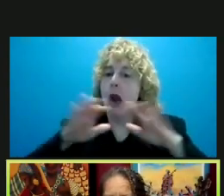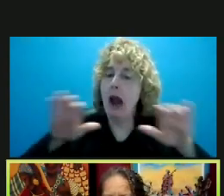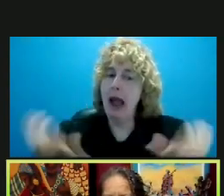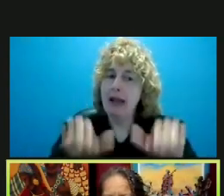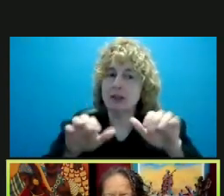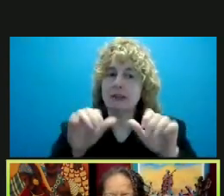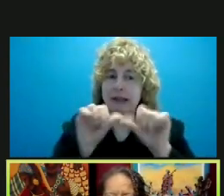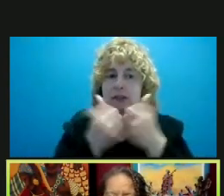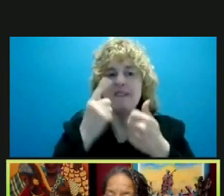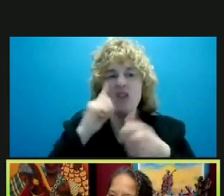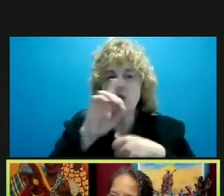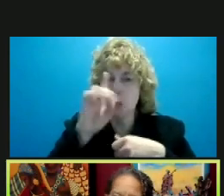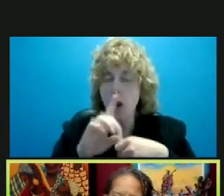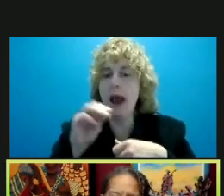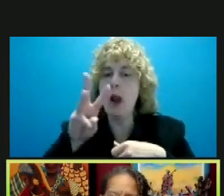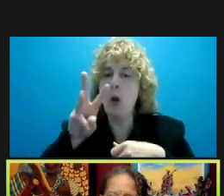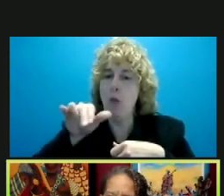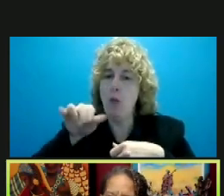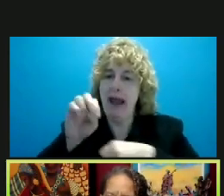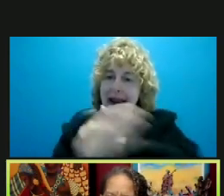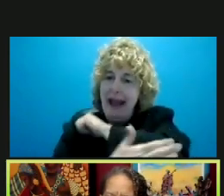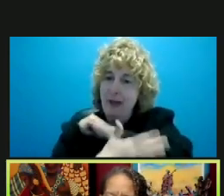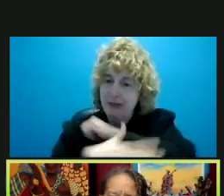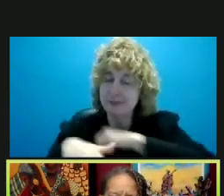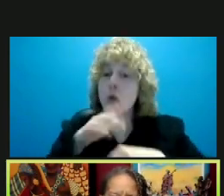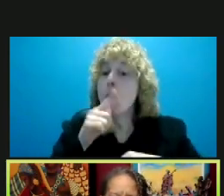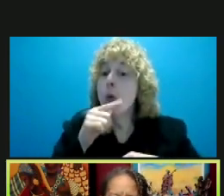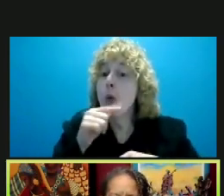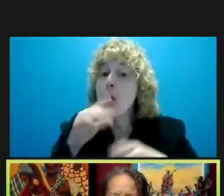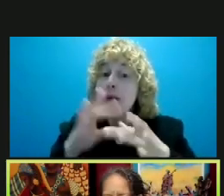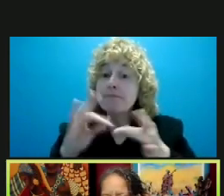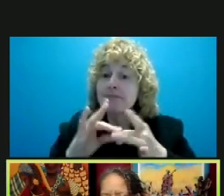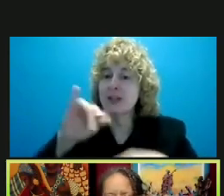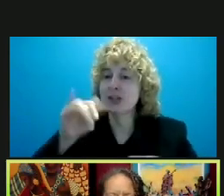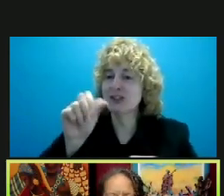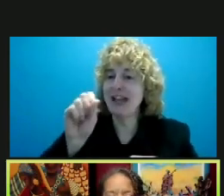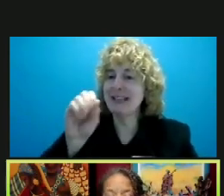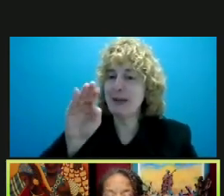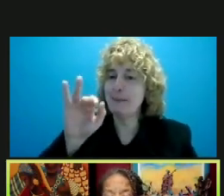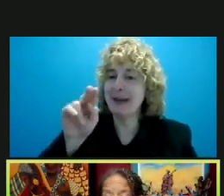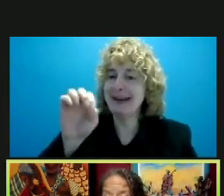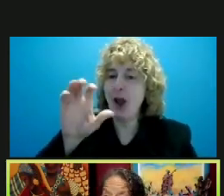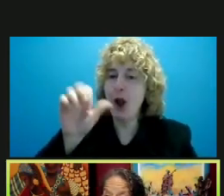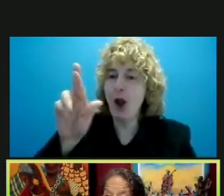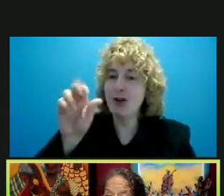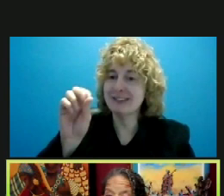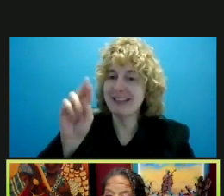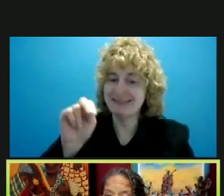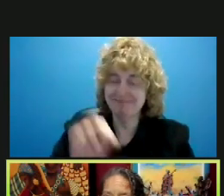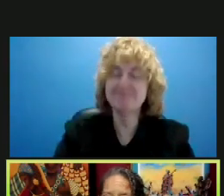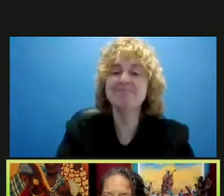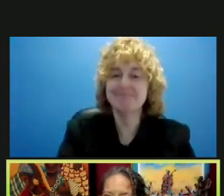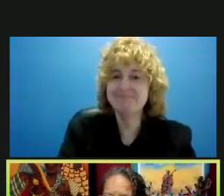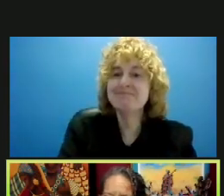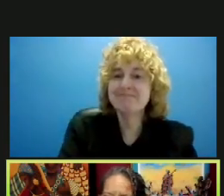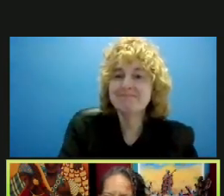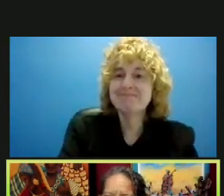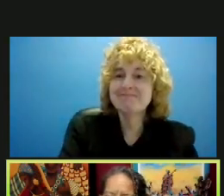Wayne County. And joining us is Jasmine, Jasmine Carson, who is the integration assistant director.